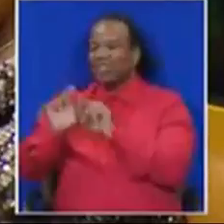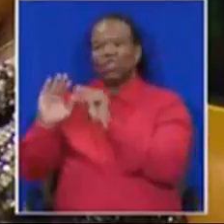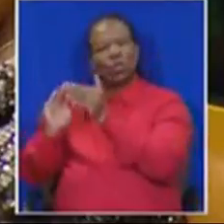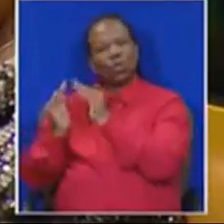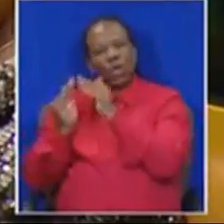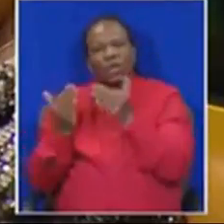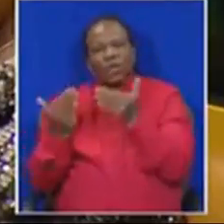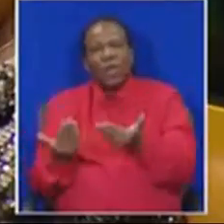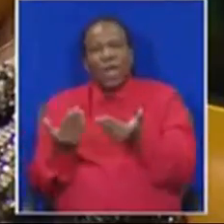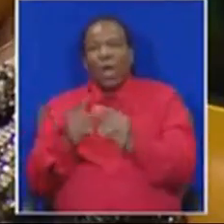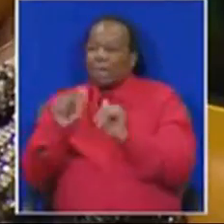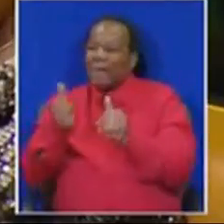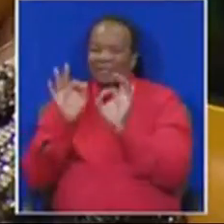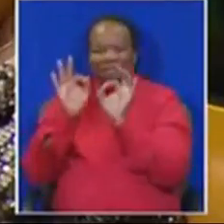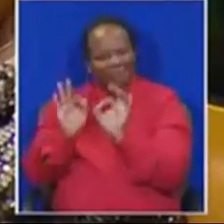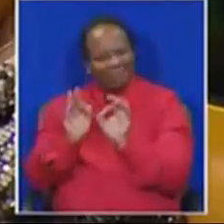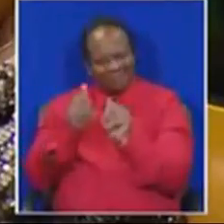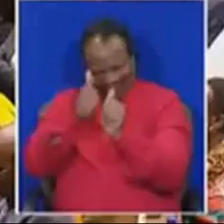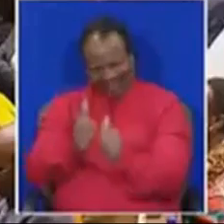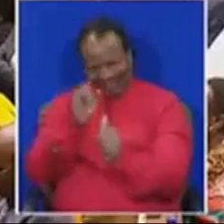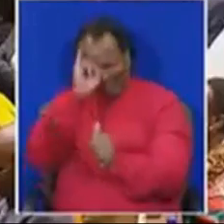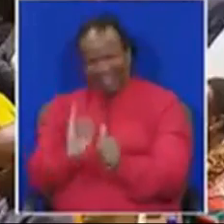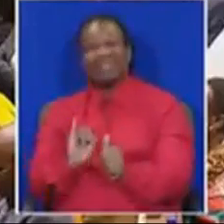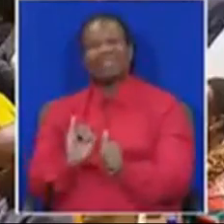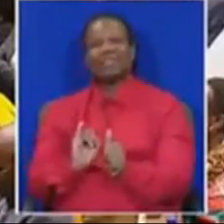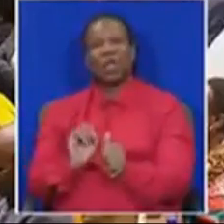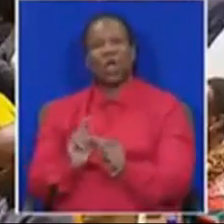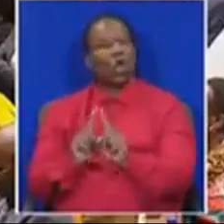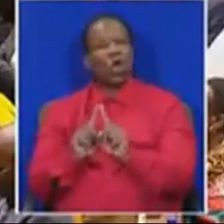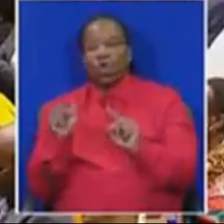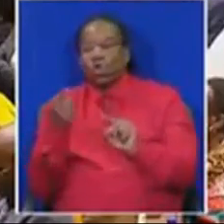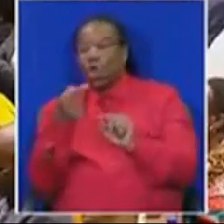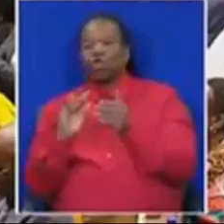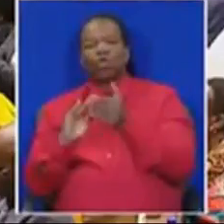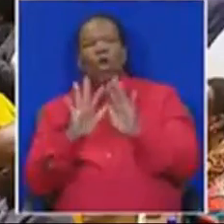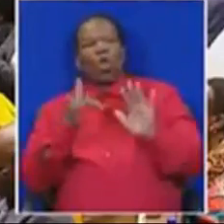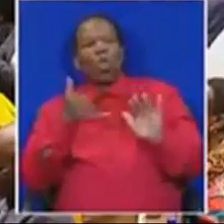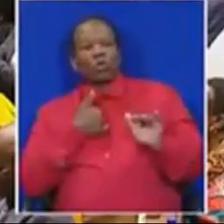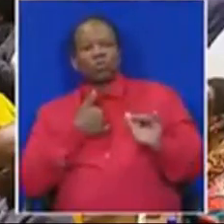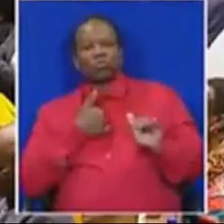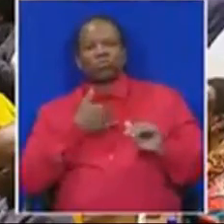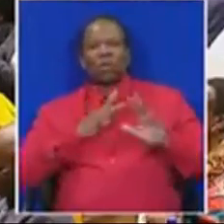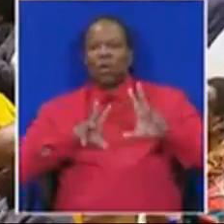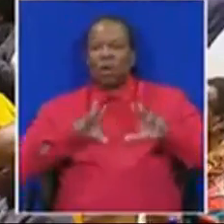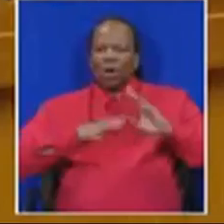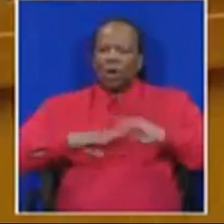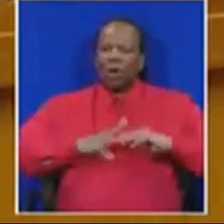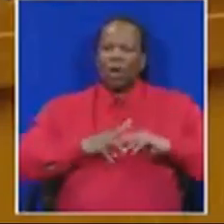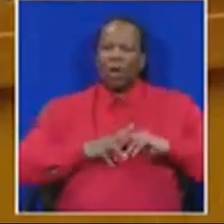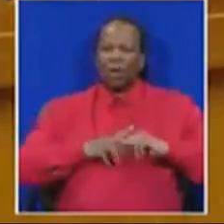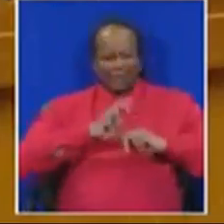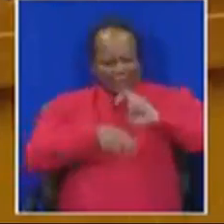by decency and integrity that does not tolerate the plunder of public